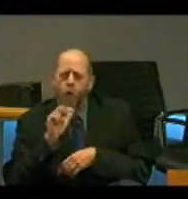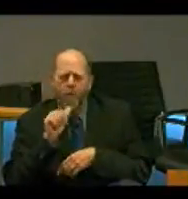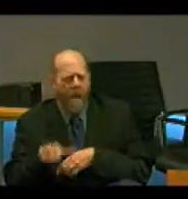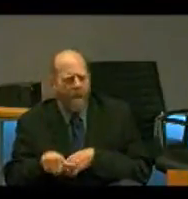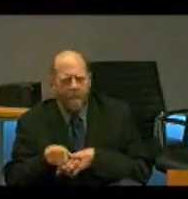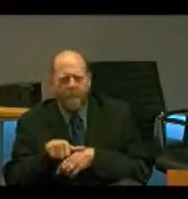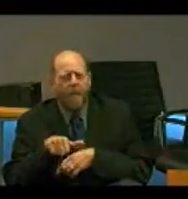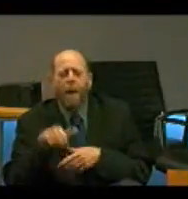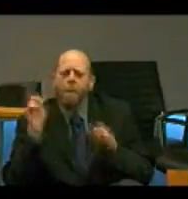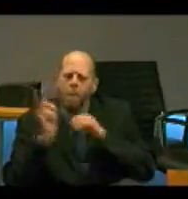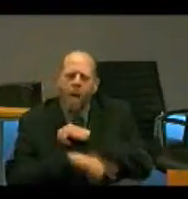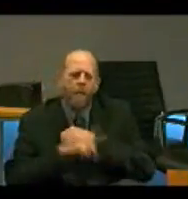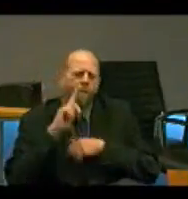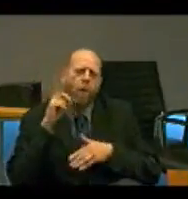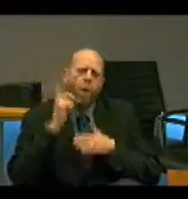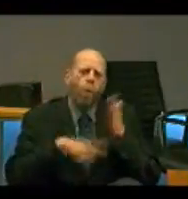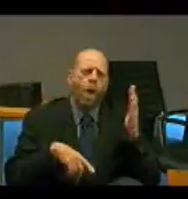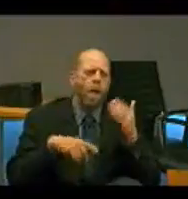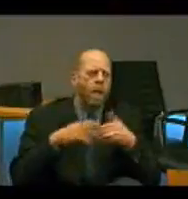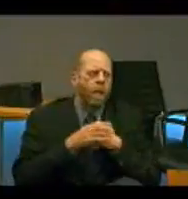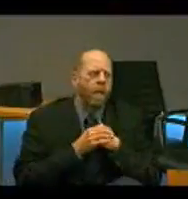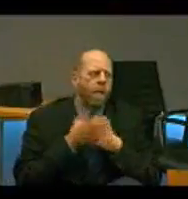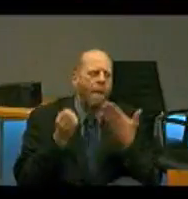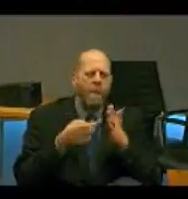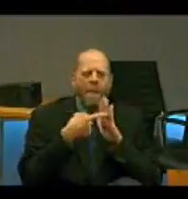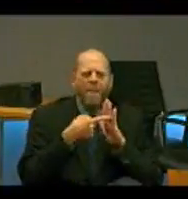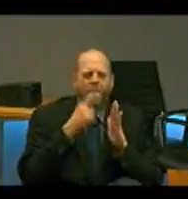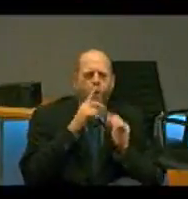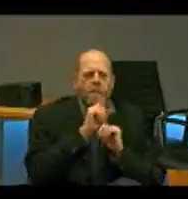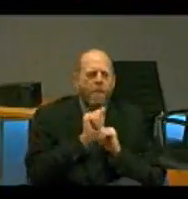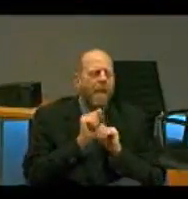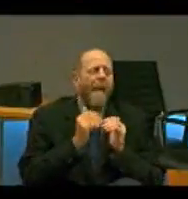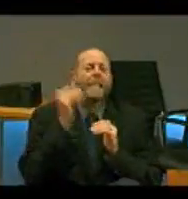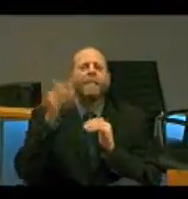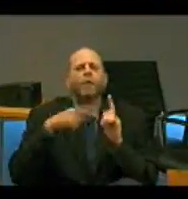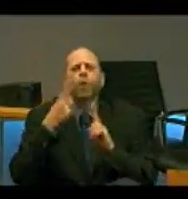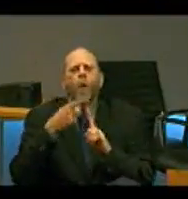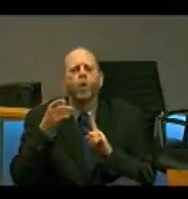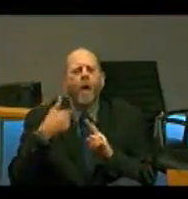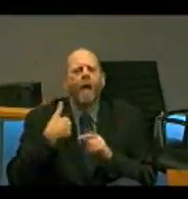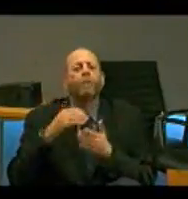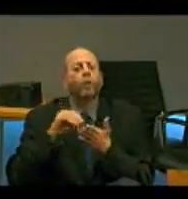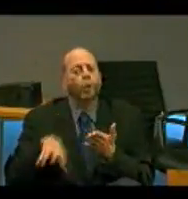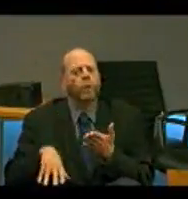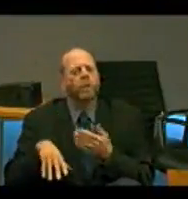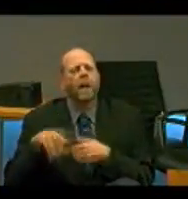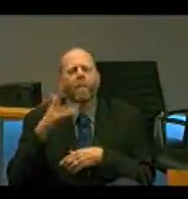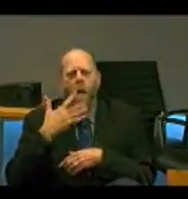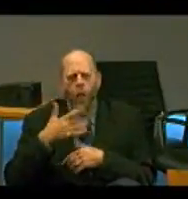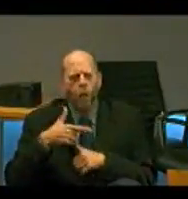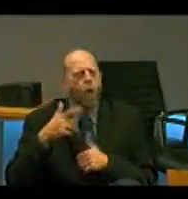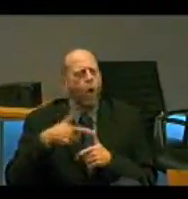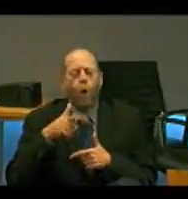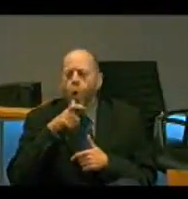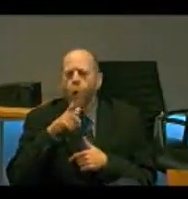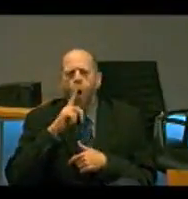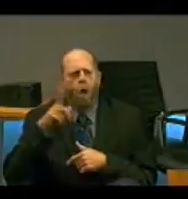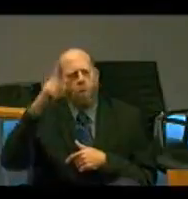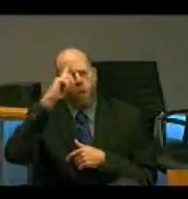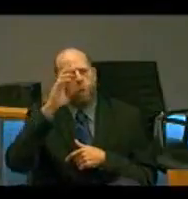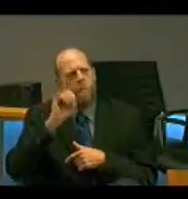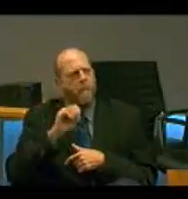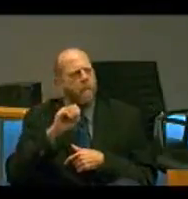actually punished for what it is that might be a manifestation of the disability. Excessive is when you have students of color who are deemed to be